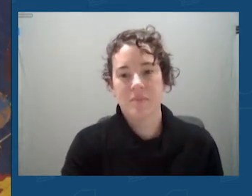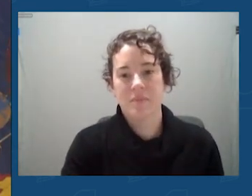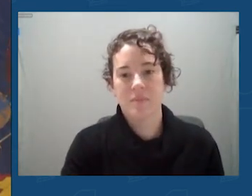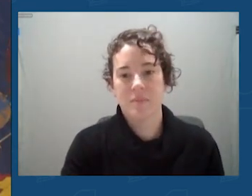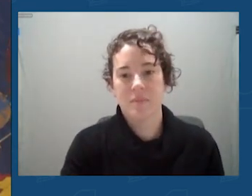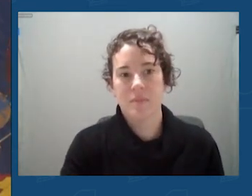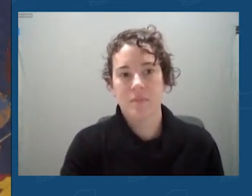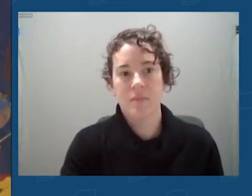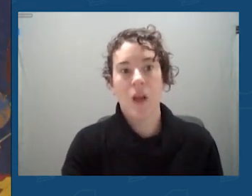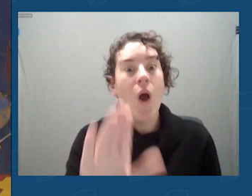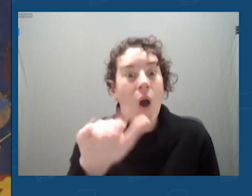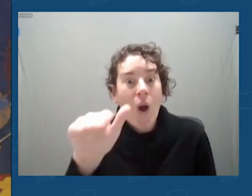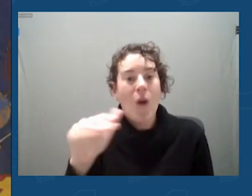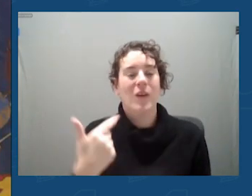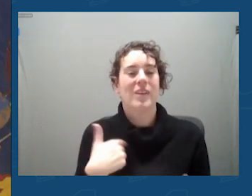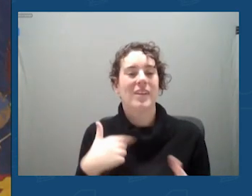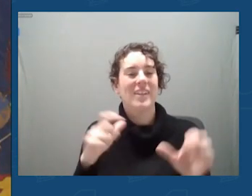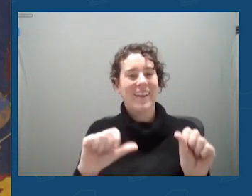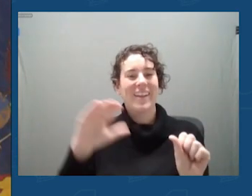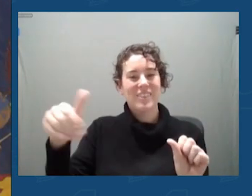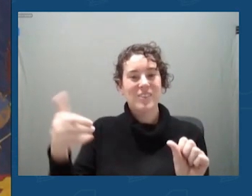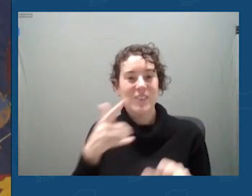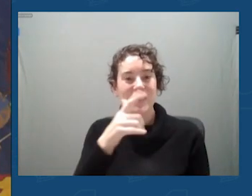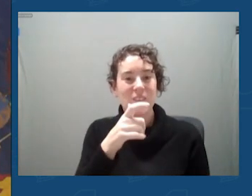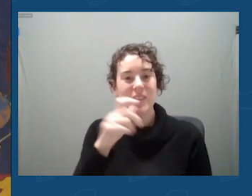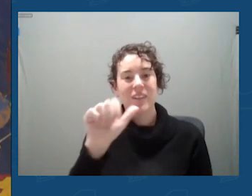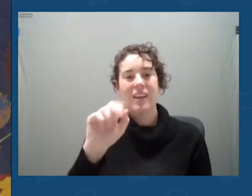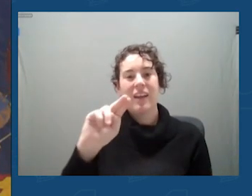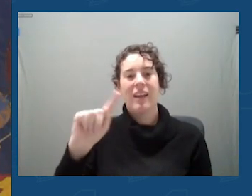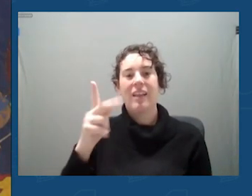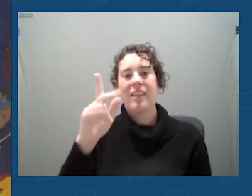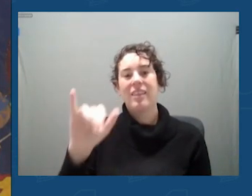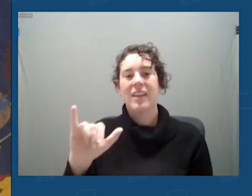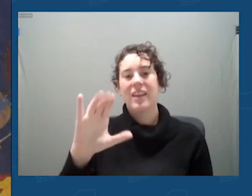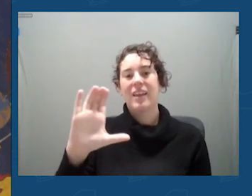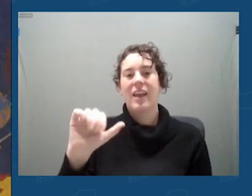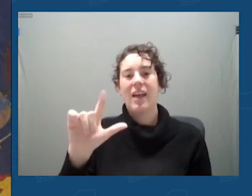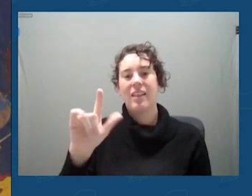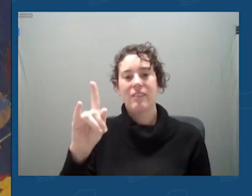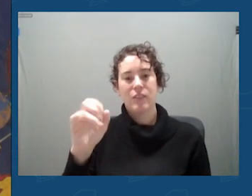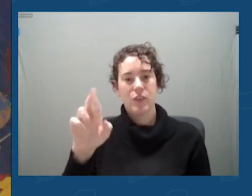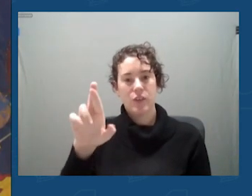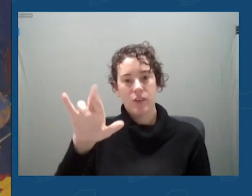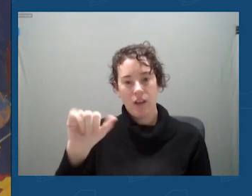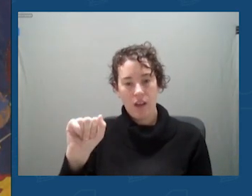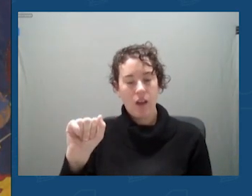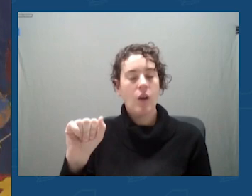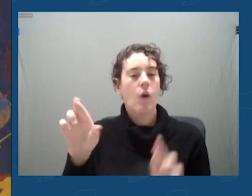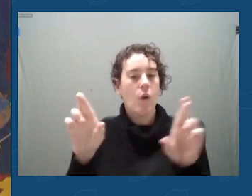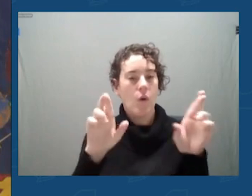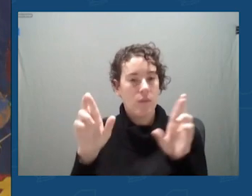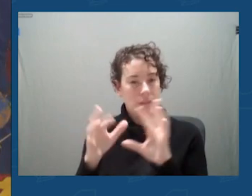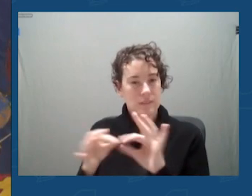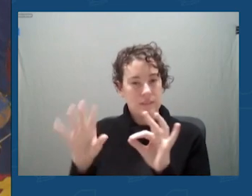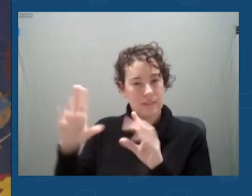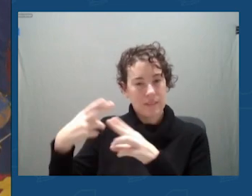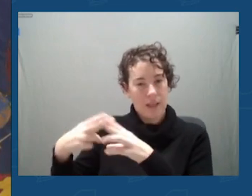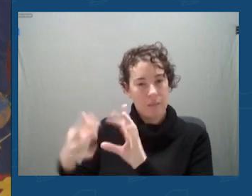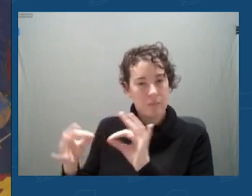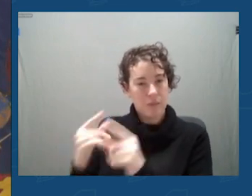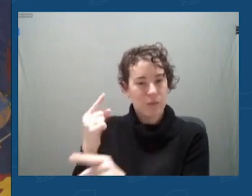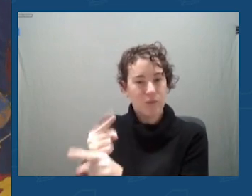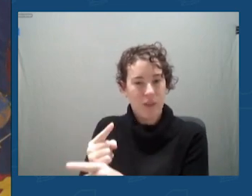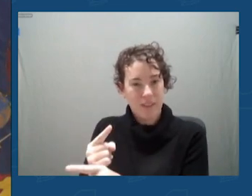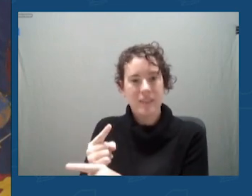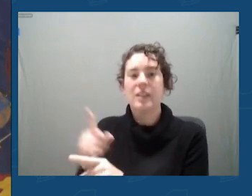And I get to introduce Anthony Calafiora, I hope I said it right, who's going to tell you his story. So thank you, Anthony.